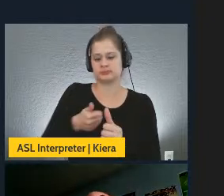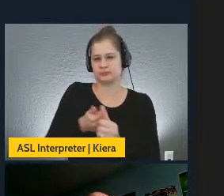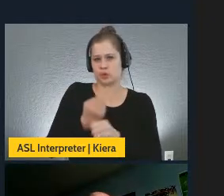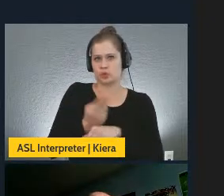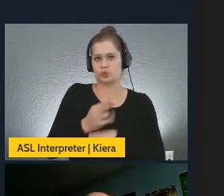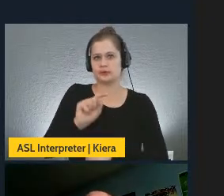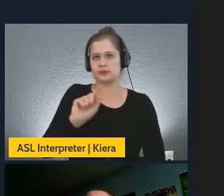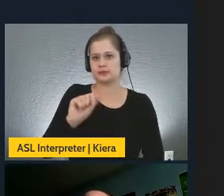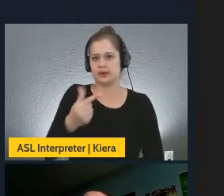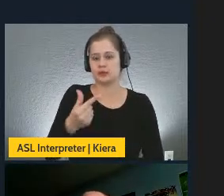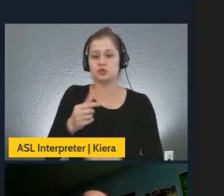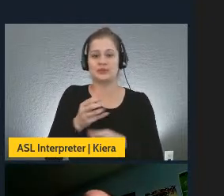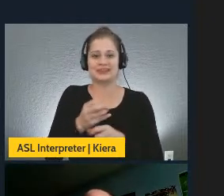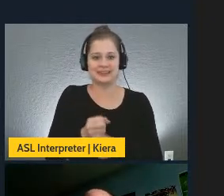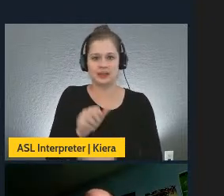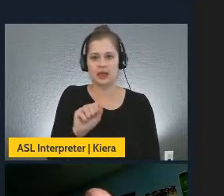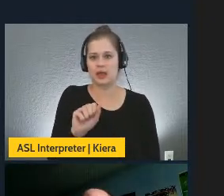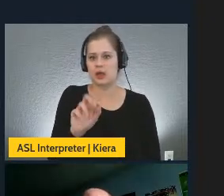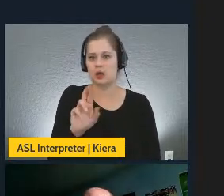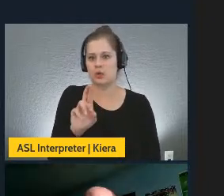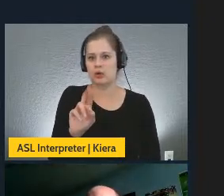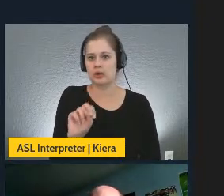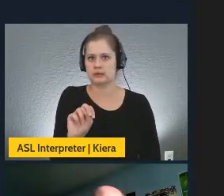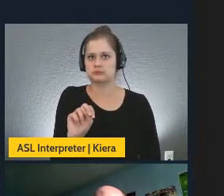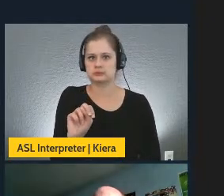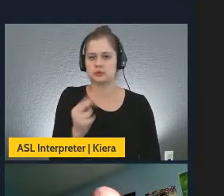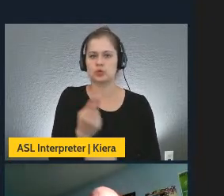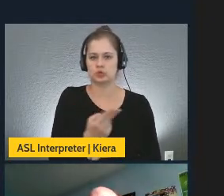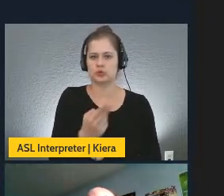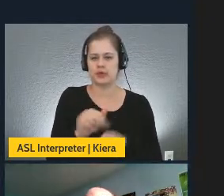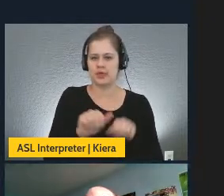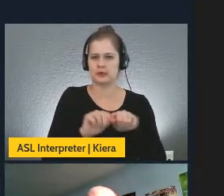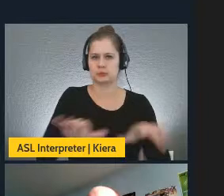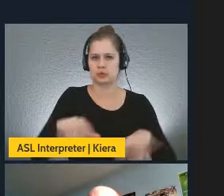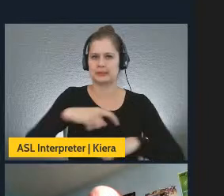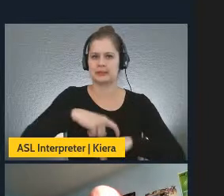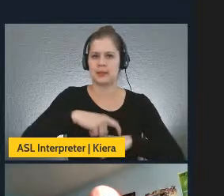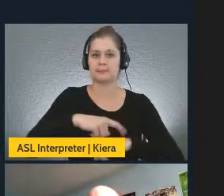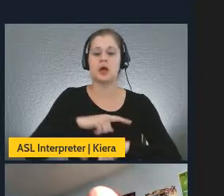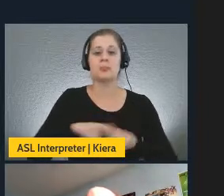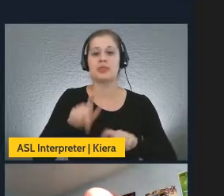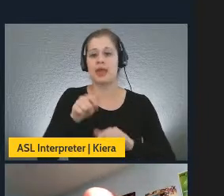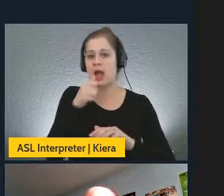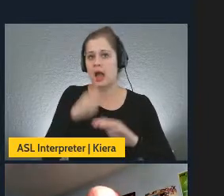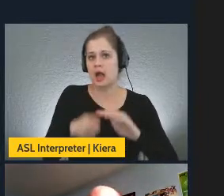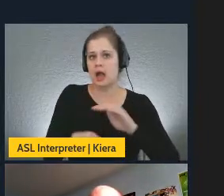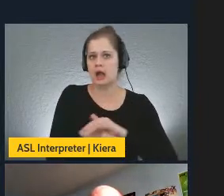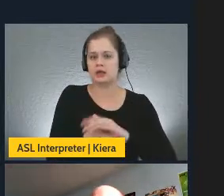ARN, which was used at deployment time, but this hides this away completely from the test.